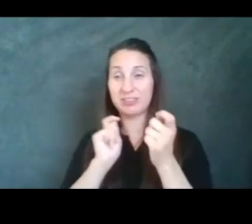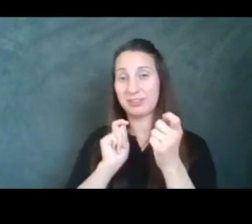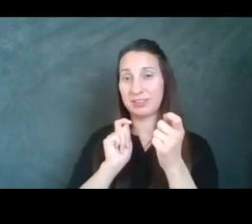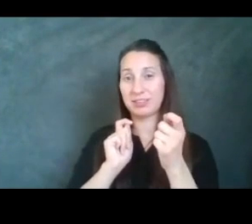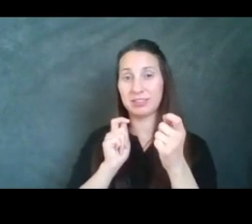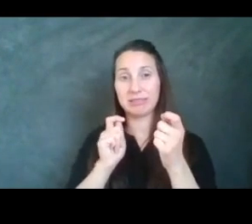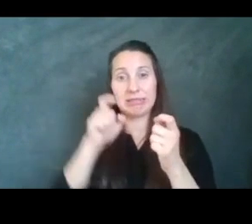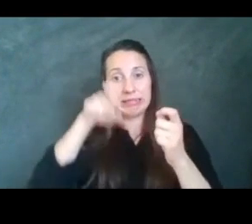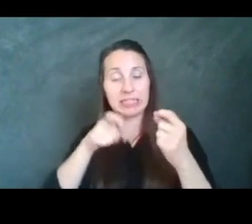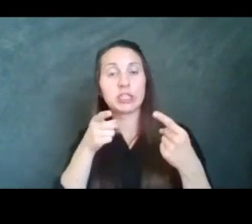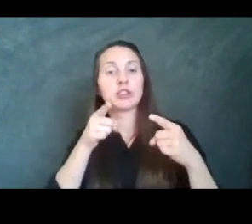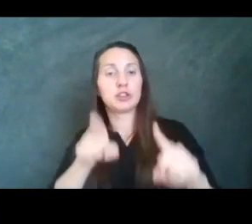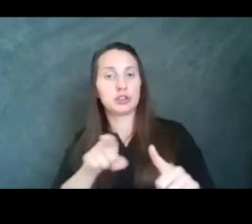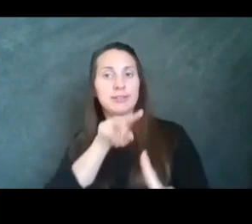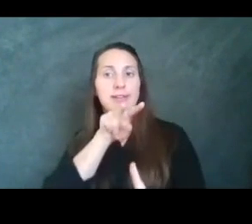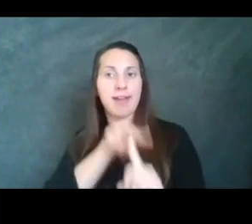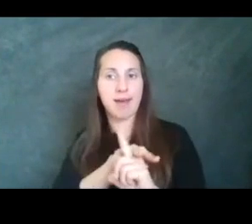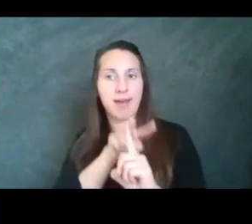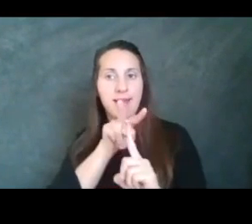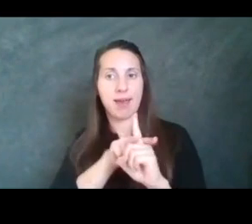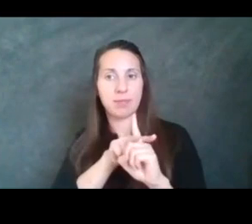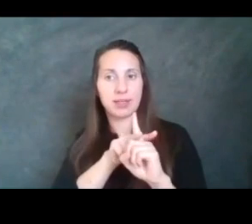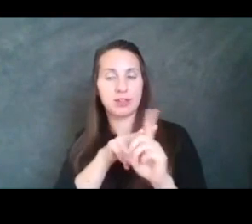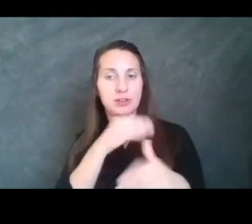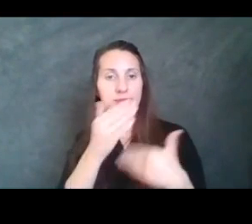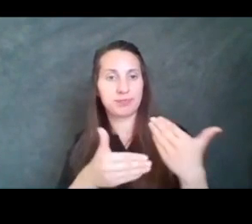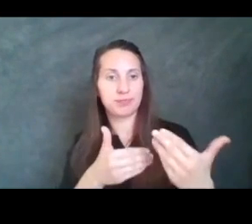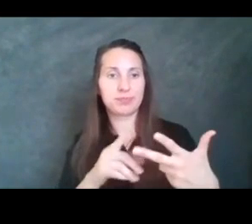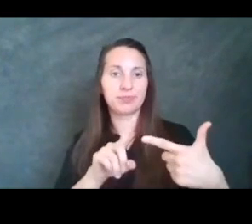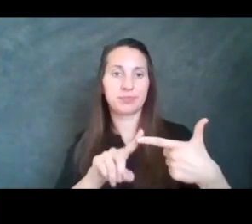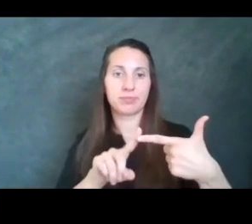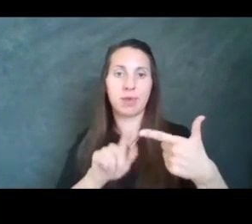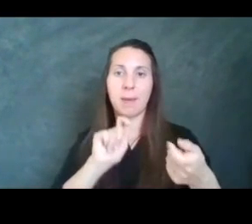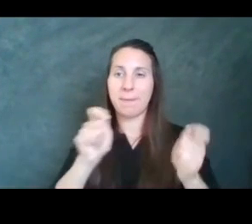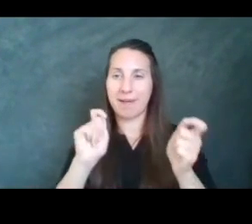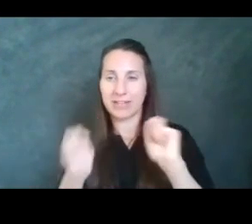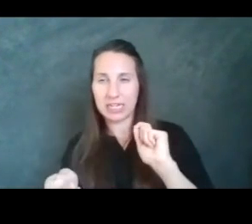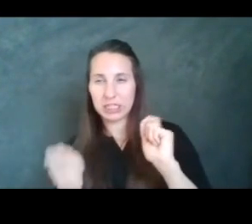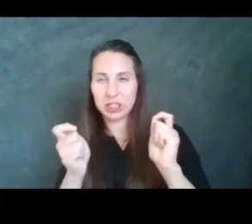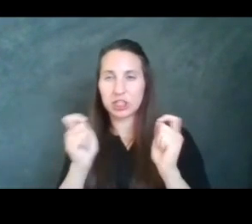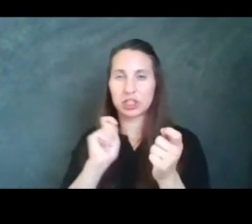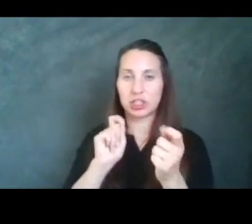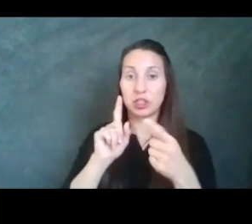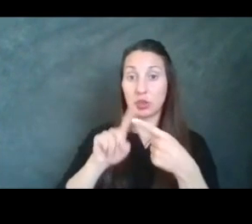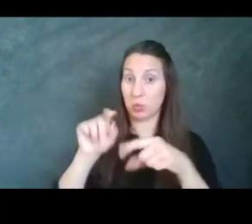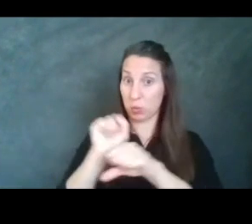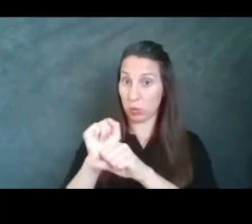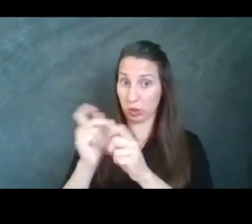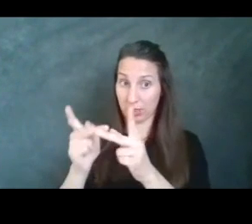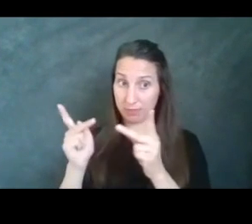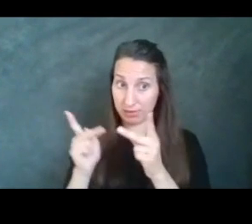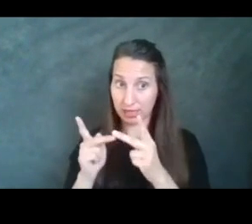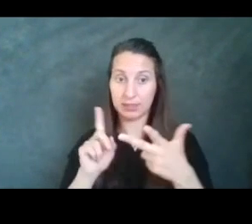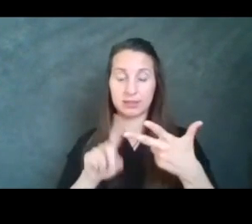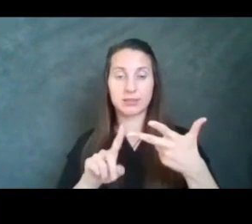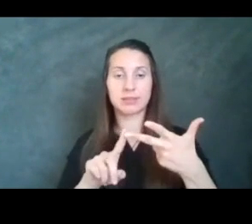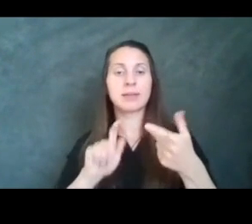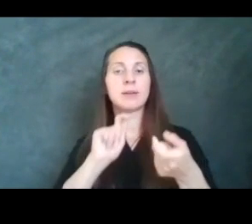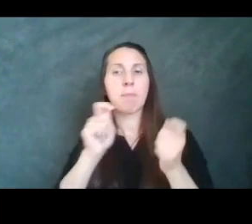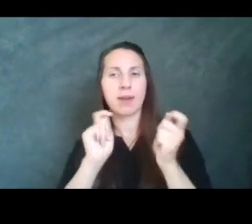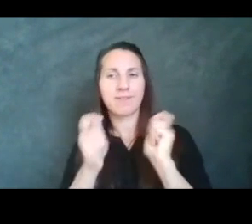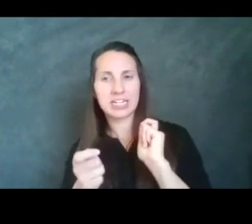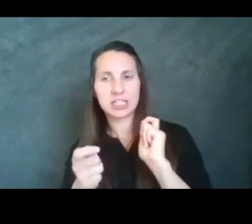during the application process, modifications or adjustments to the workplace, and then modifications